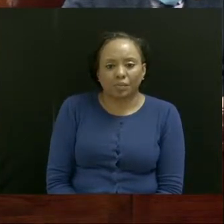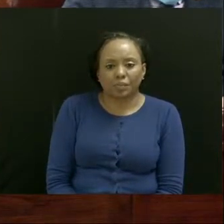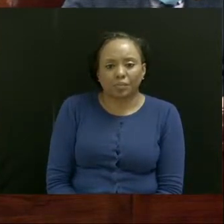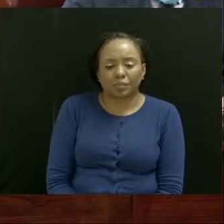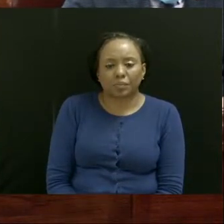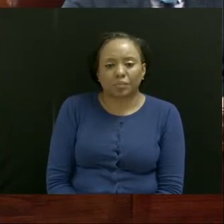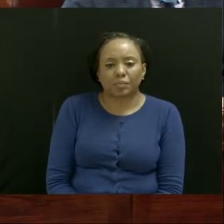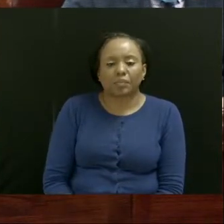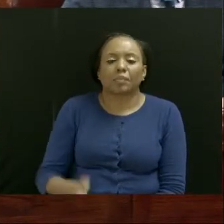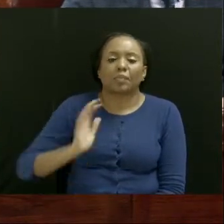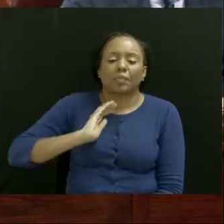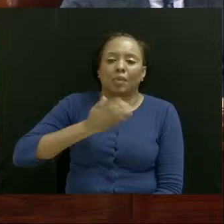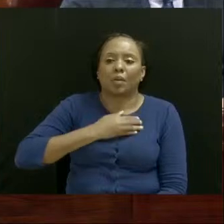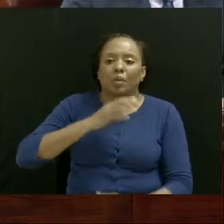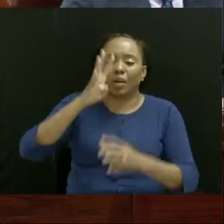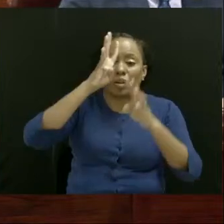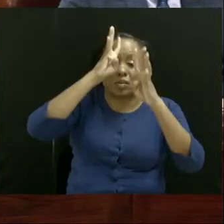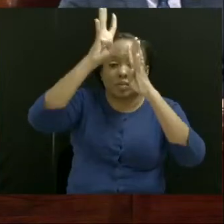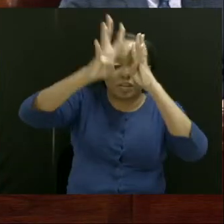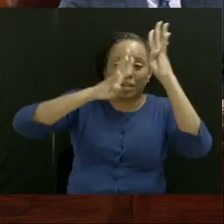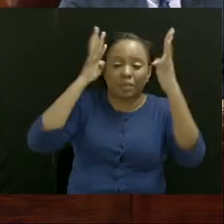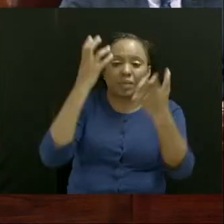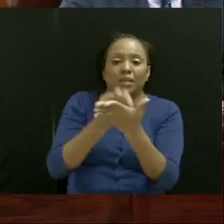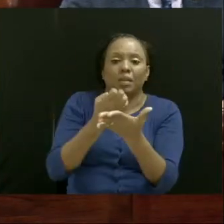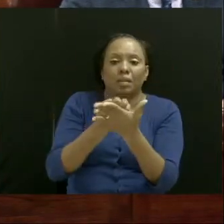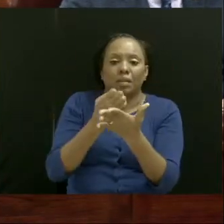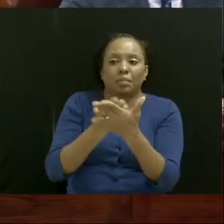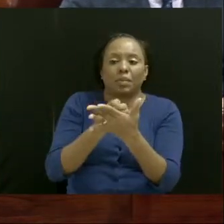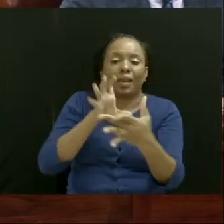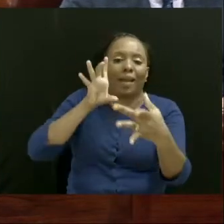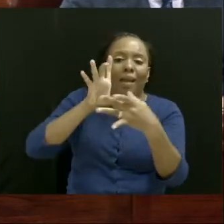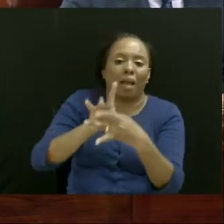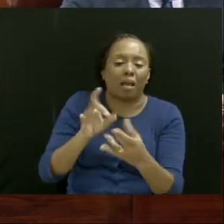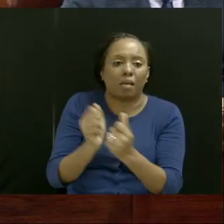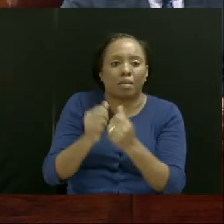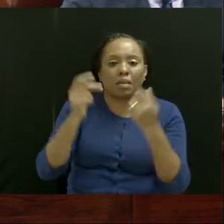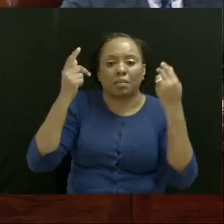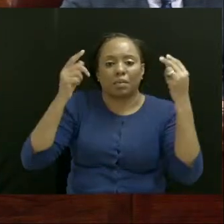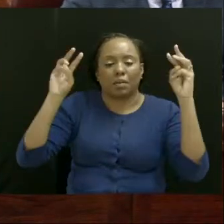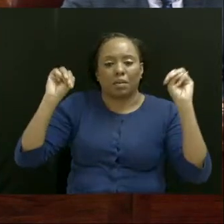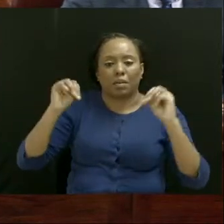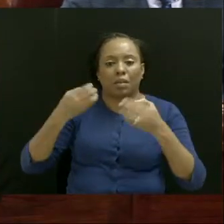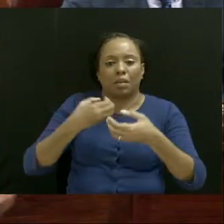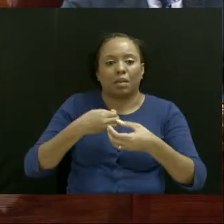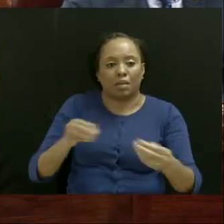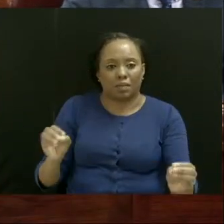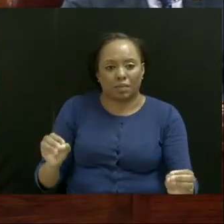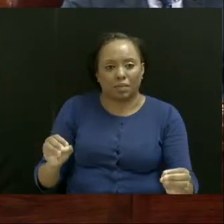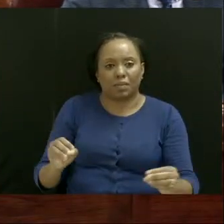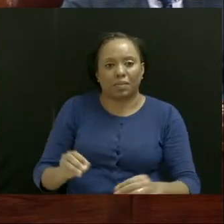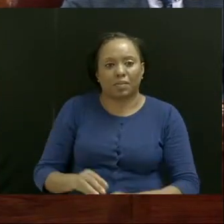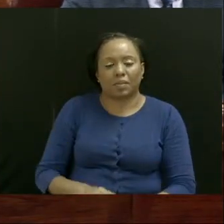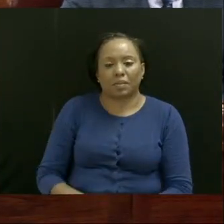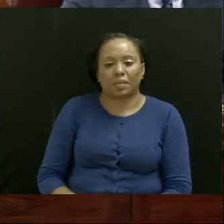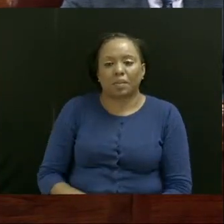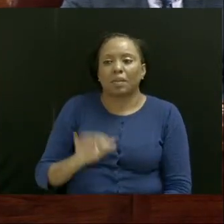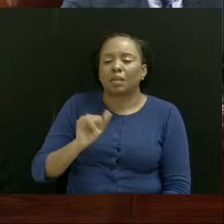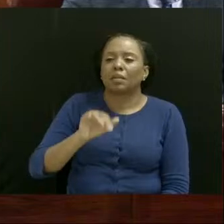economy that operates out of the Prime Minister's office, is an allocation of